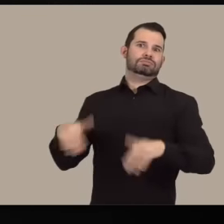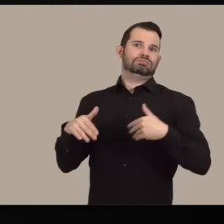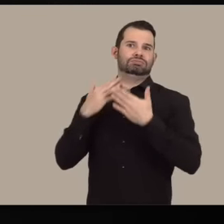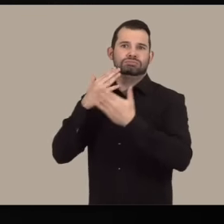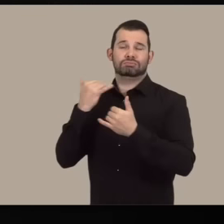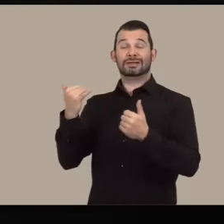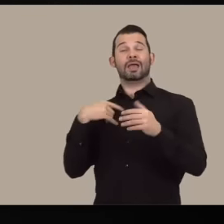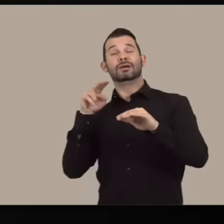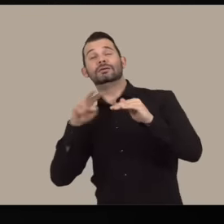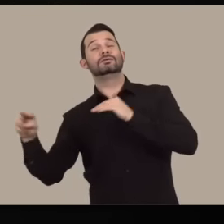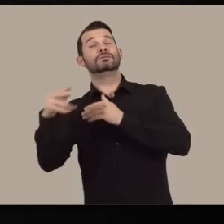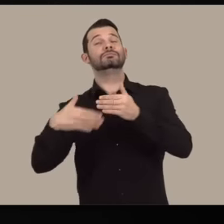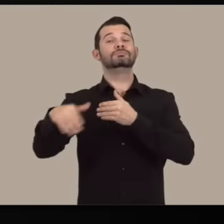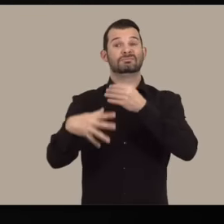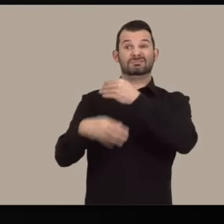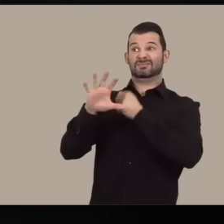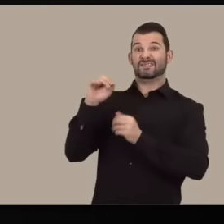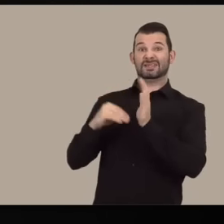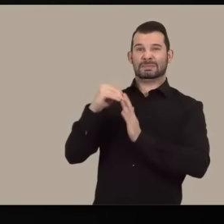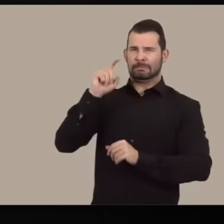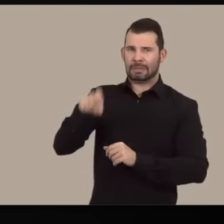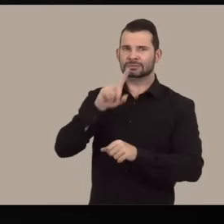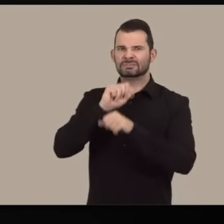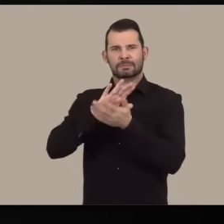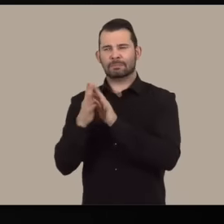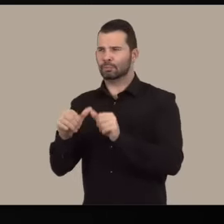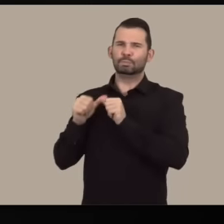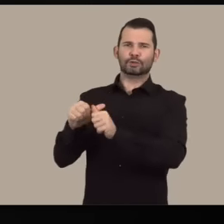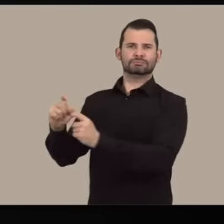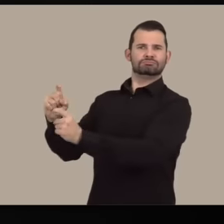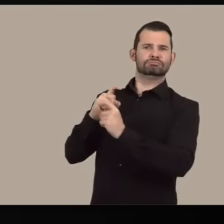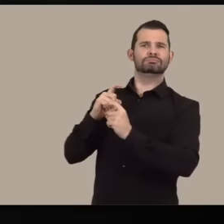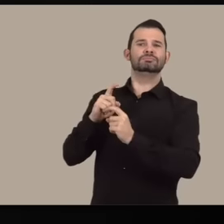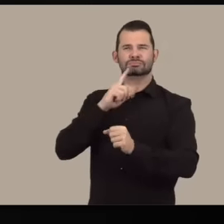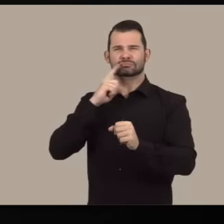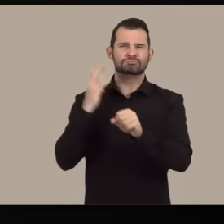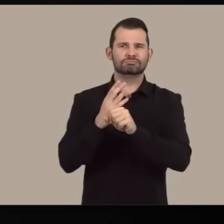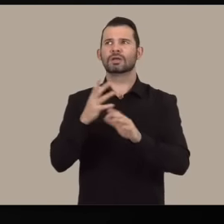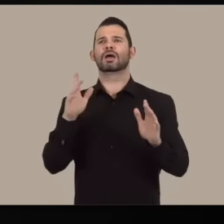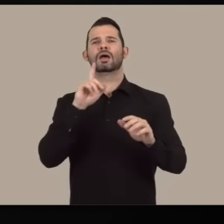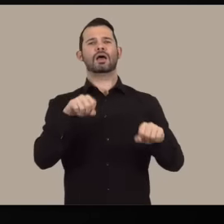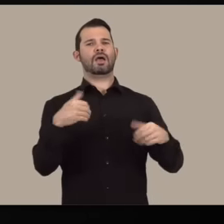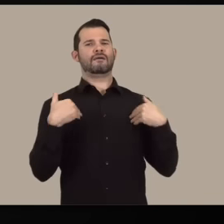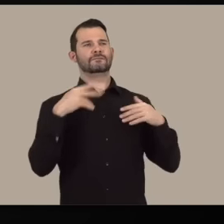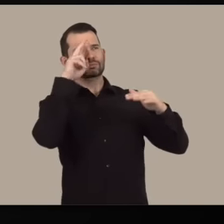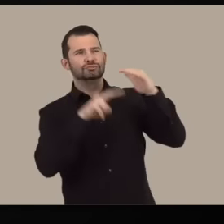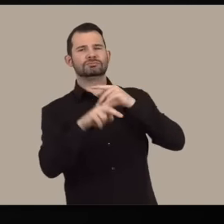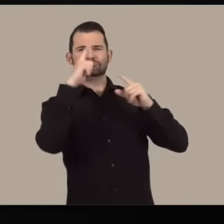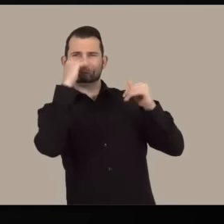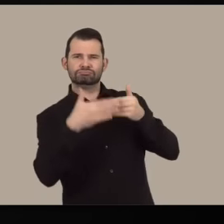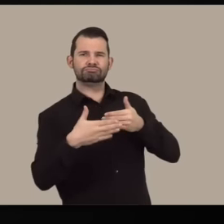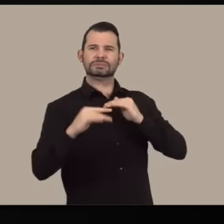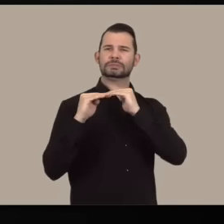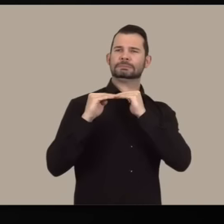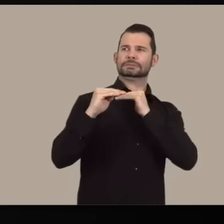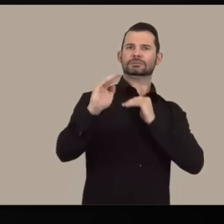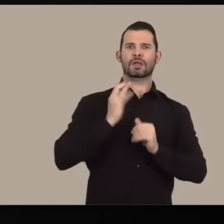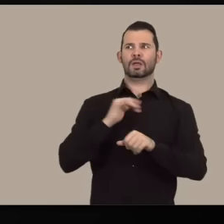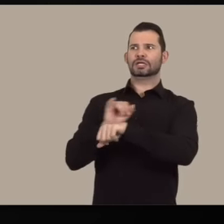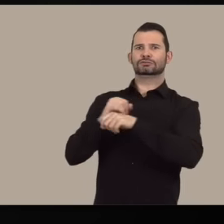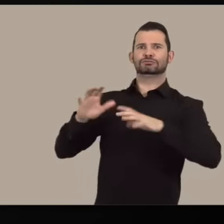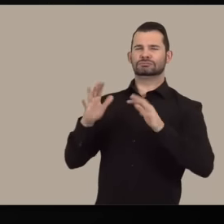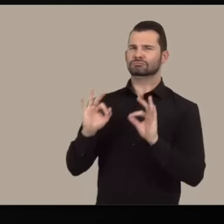As we look ahead, this additional $50 million must become a permanent contribution to ensure predictability and